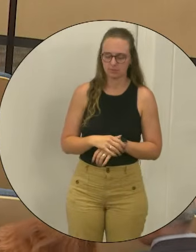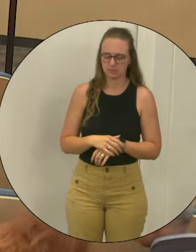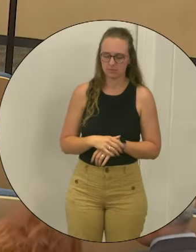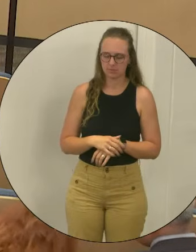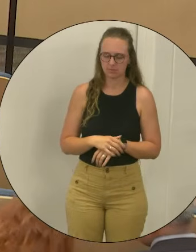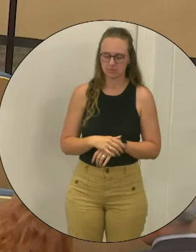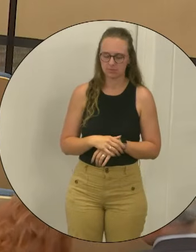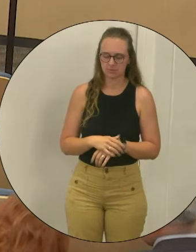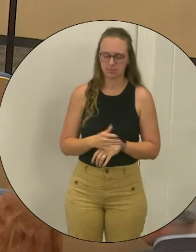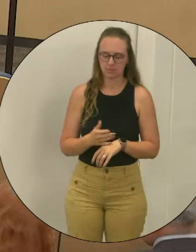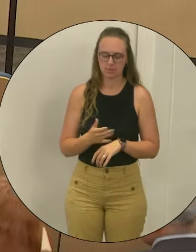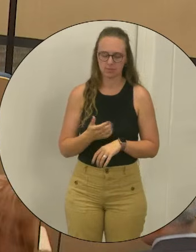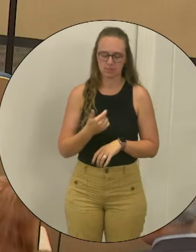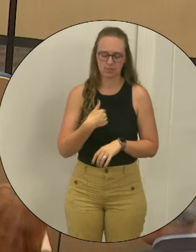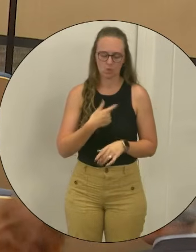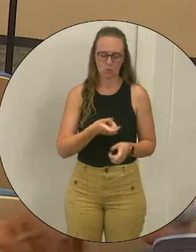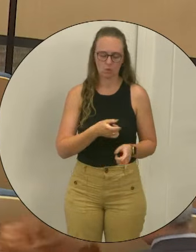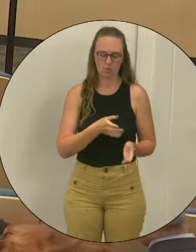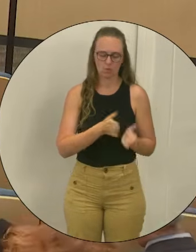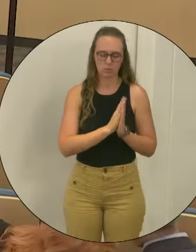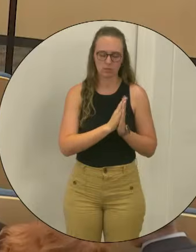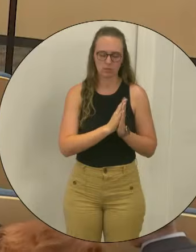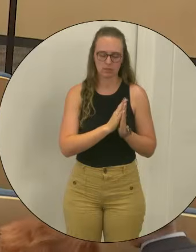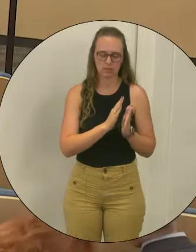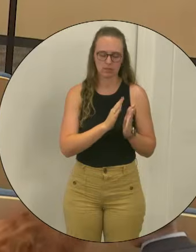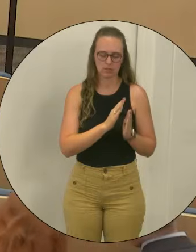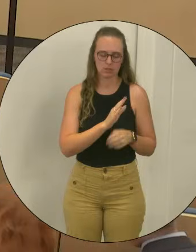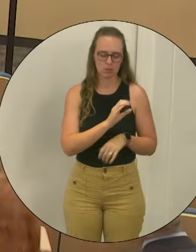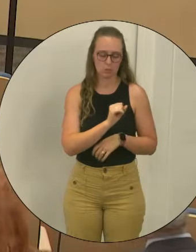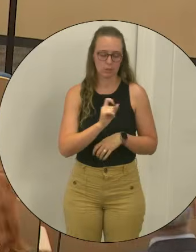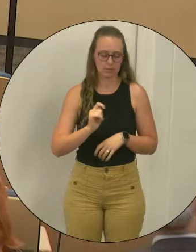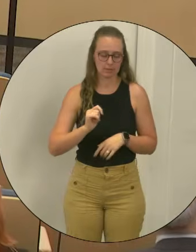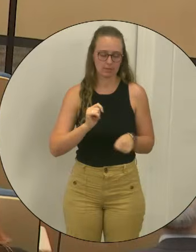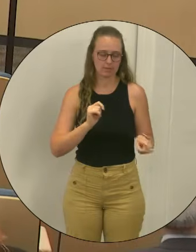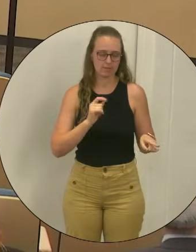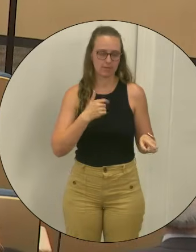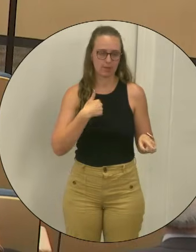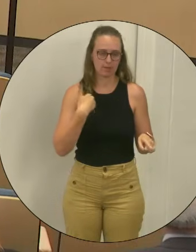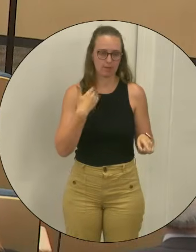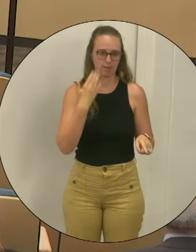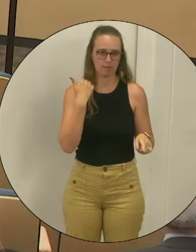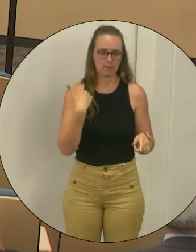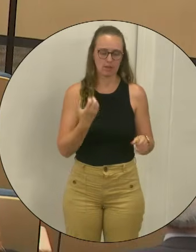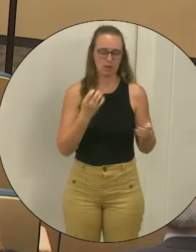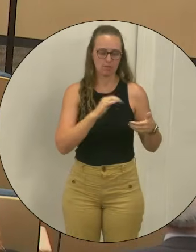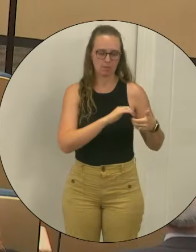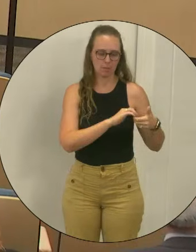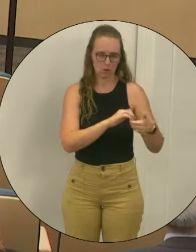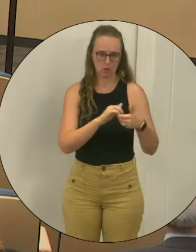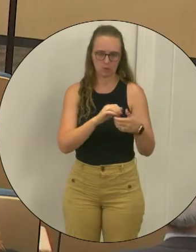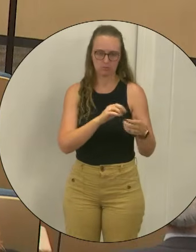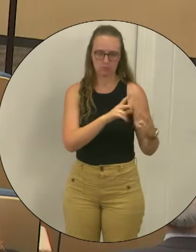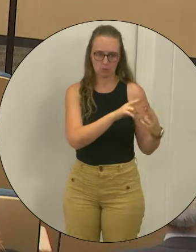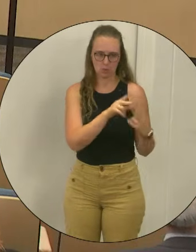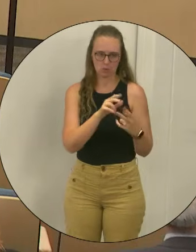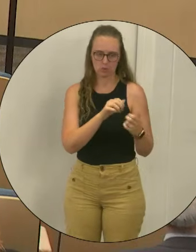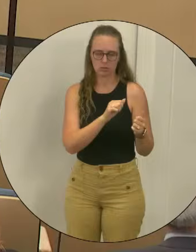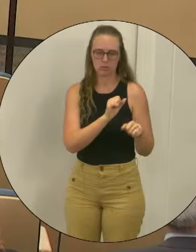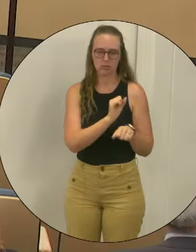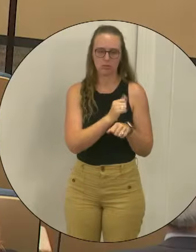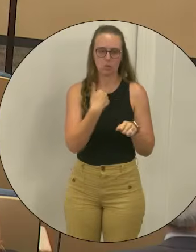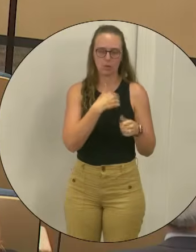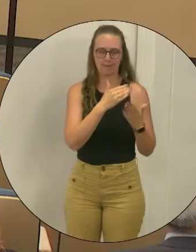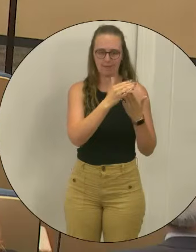request to the superintendent is just, I know we have a lot of partners that we work with, and I know we listed